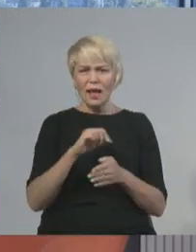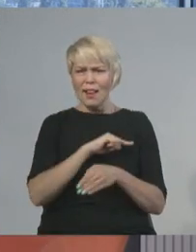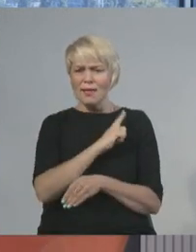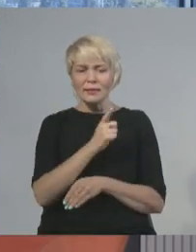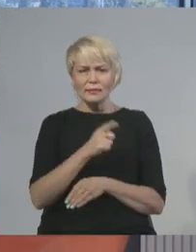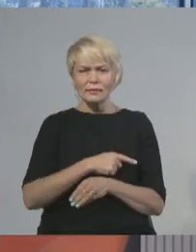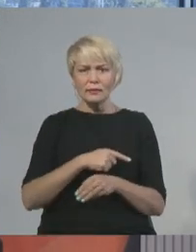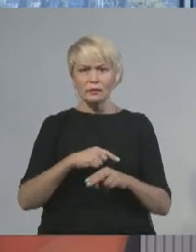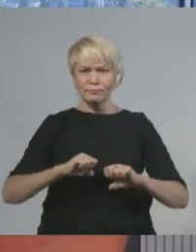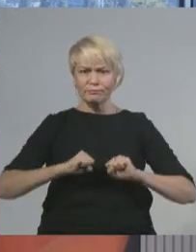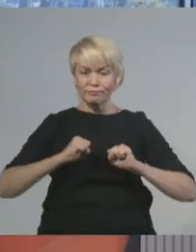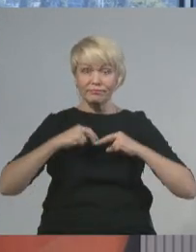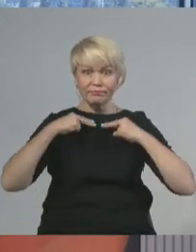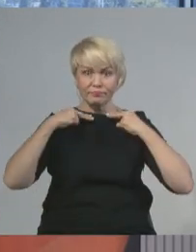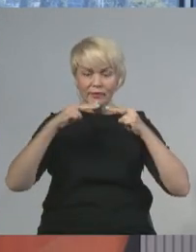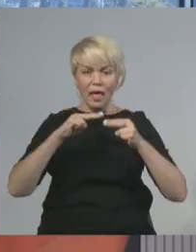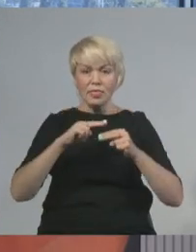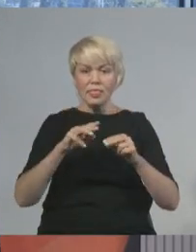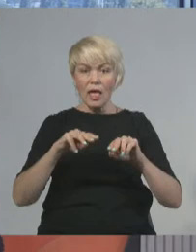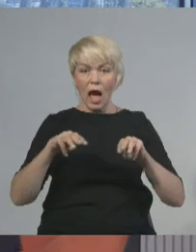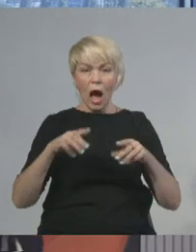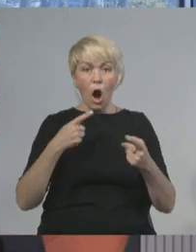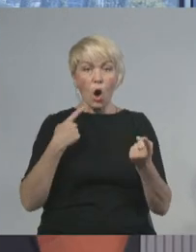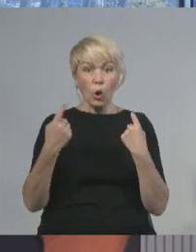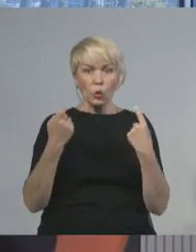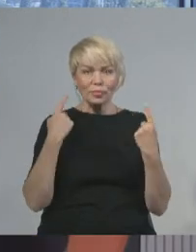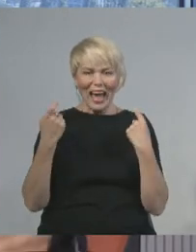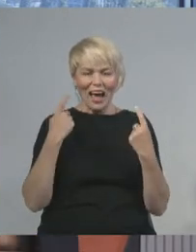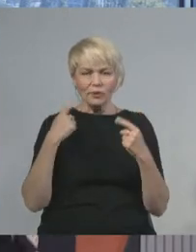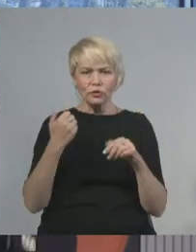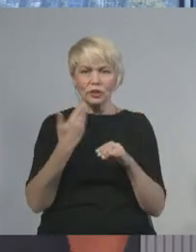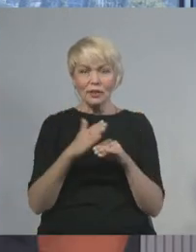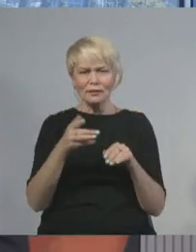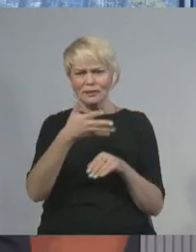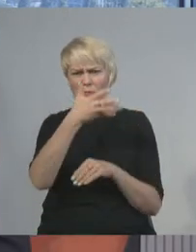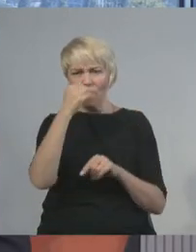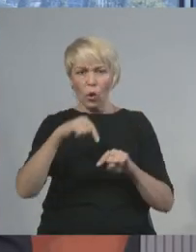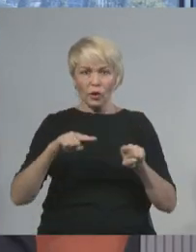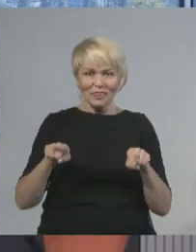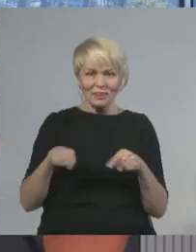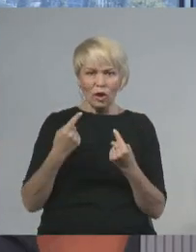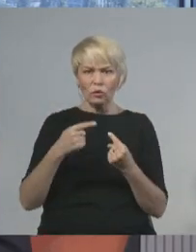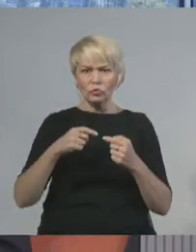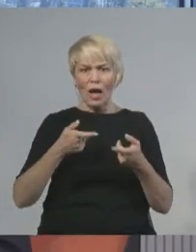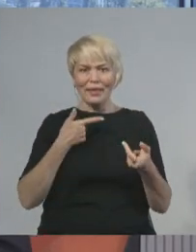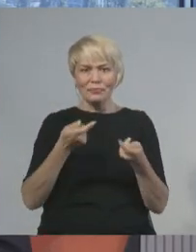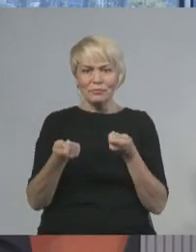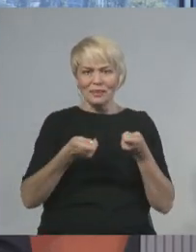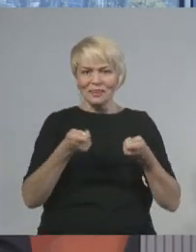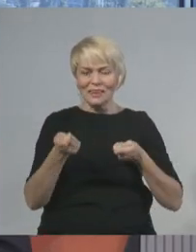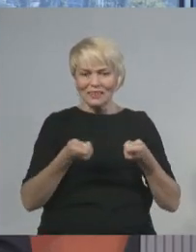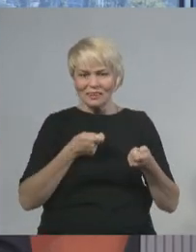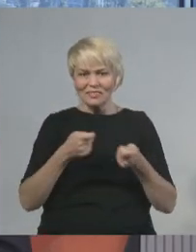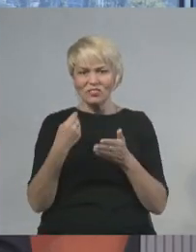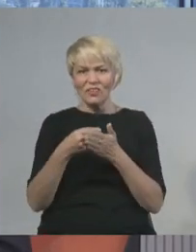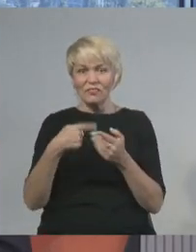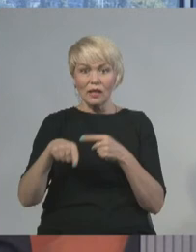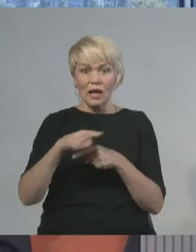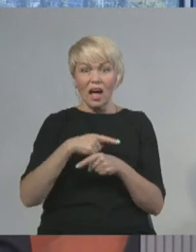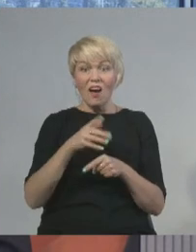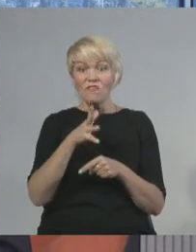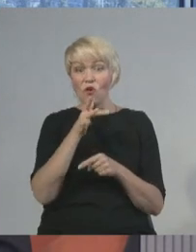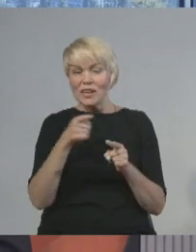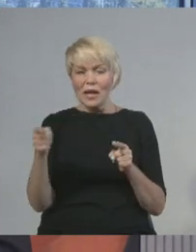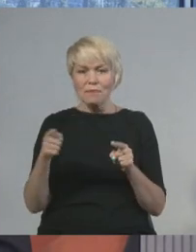focused on the content part and forget about organizational administrative and financial parts of their work